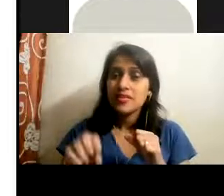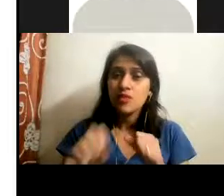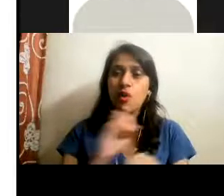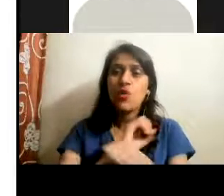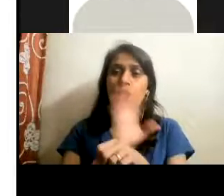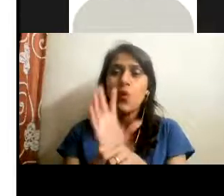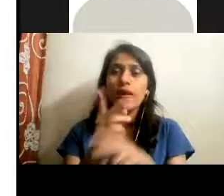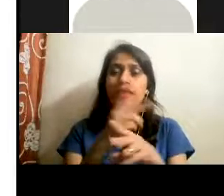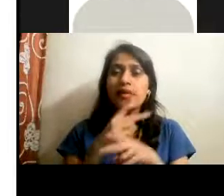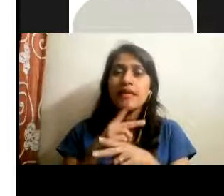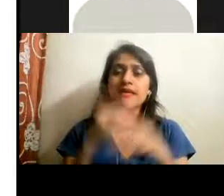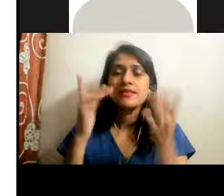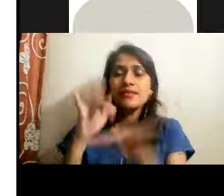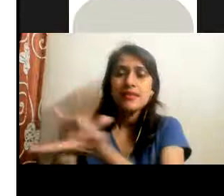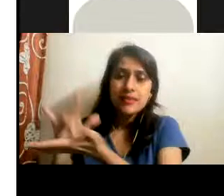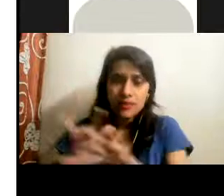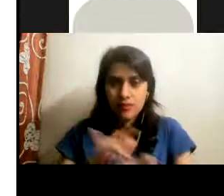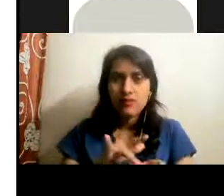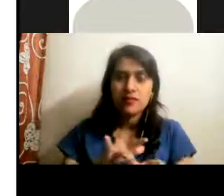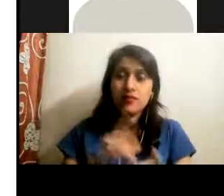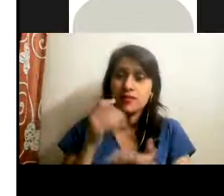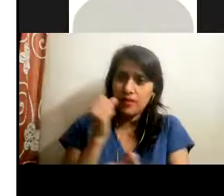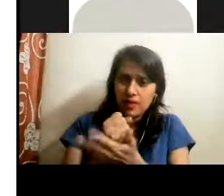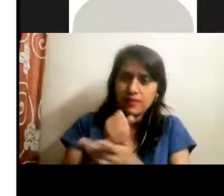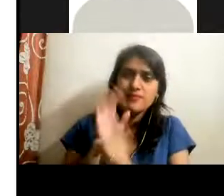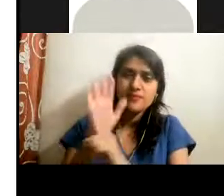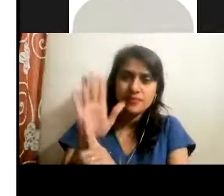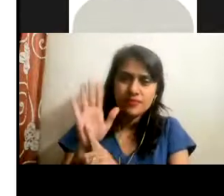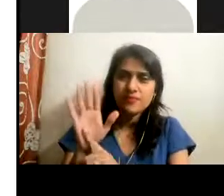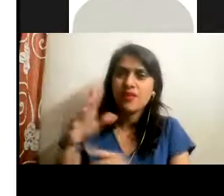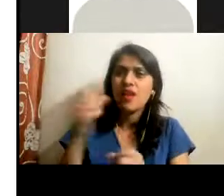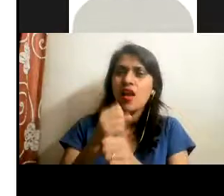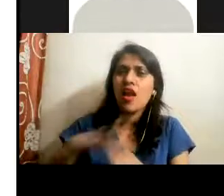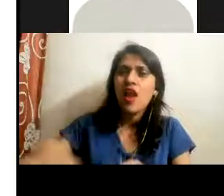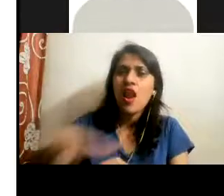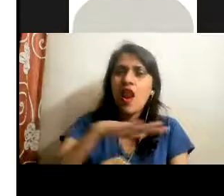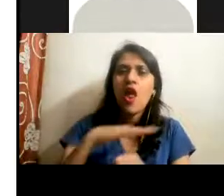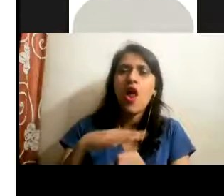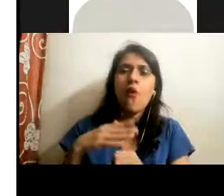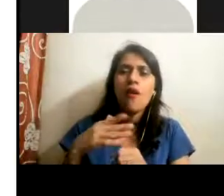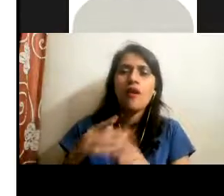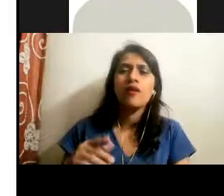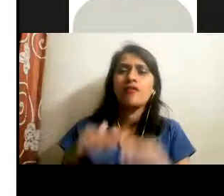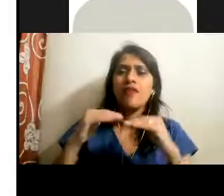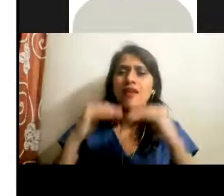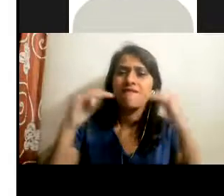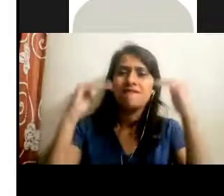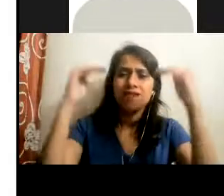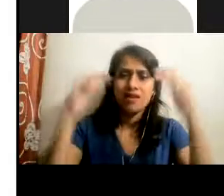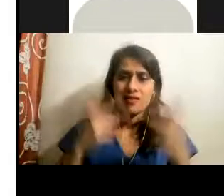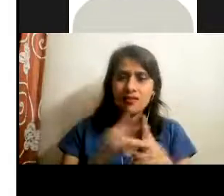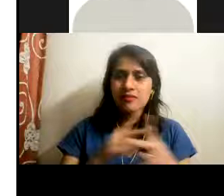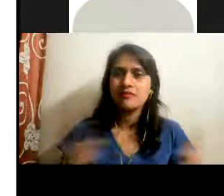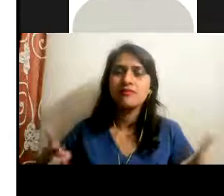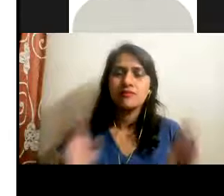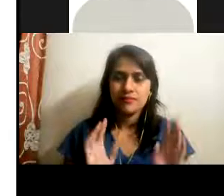So these also need to be addressed at the ground level. And we definitely need disaggregated data of persons with